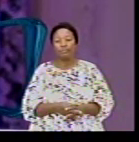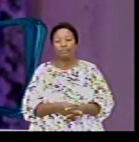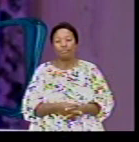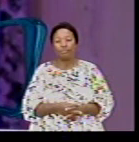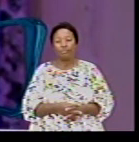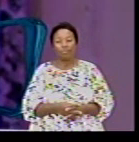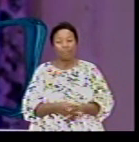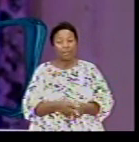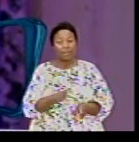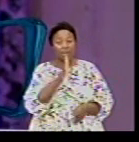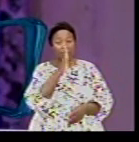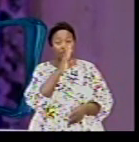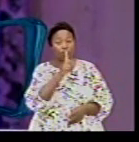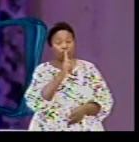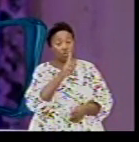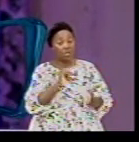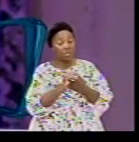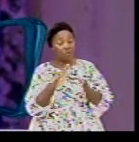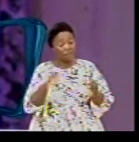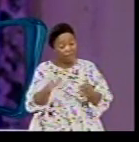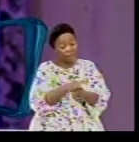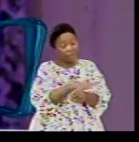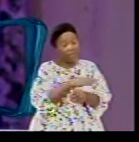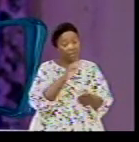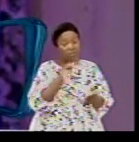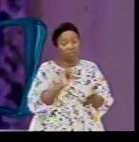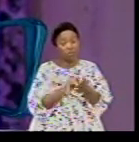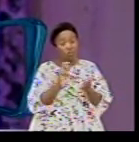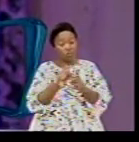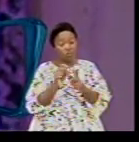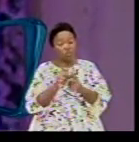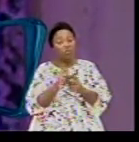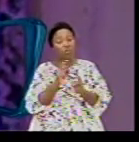Ensure we finish the work at the far back.